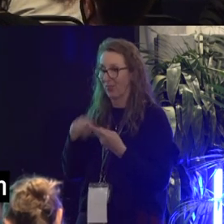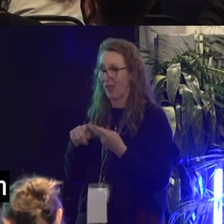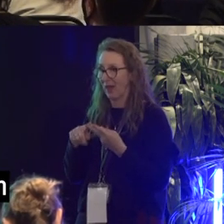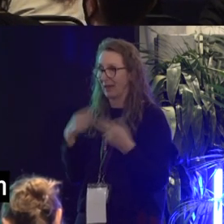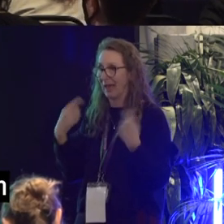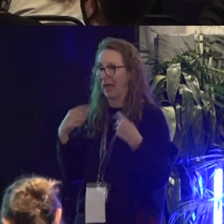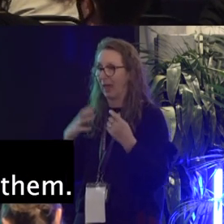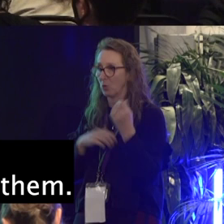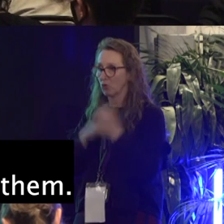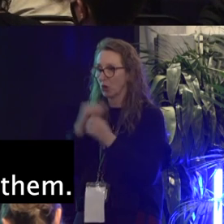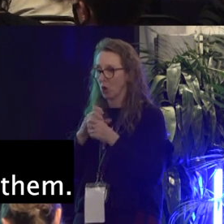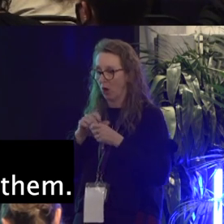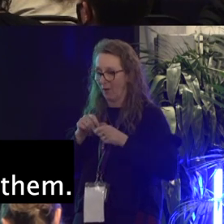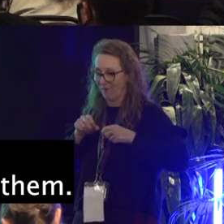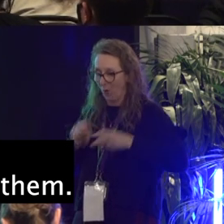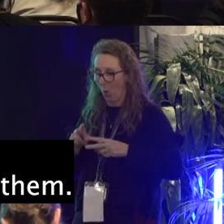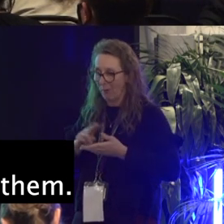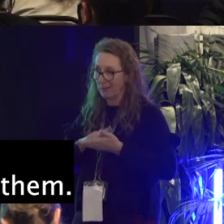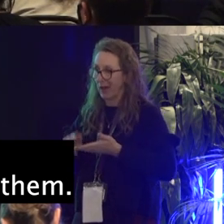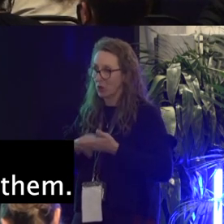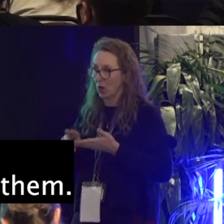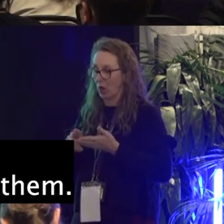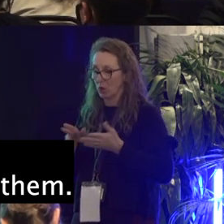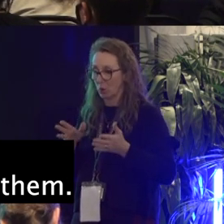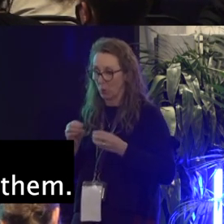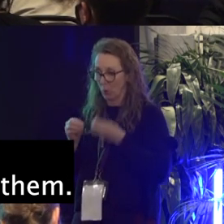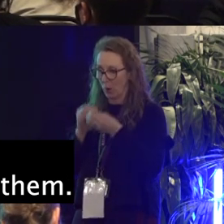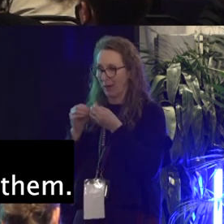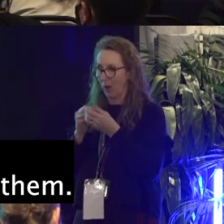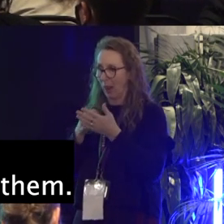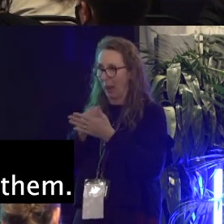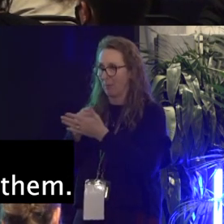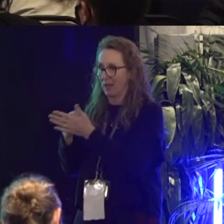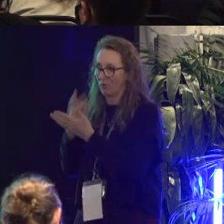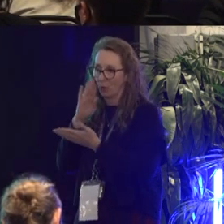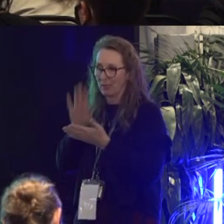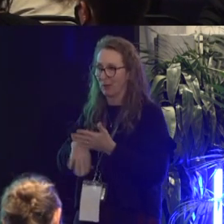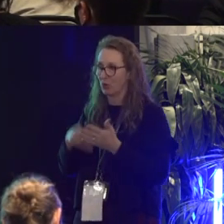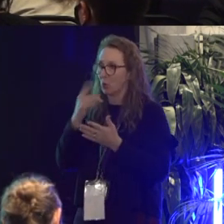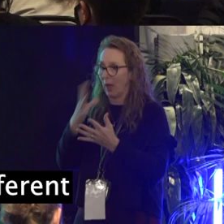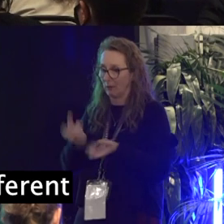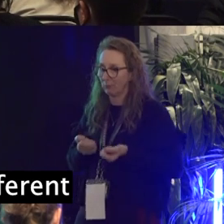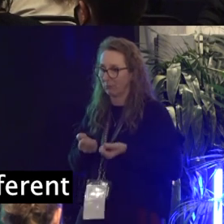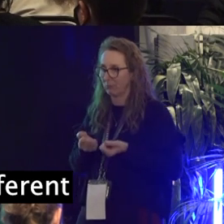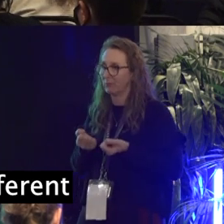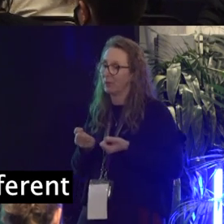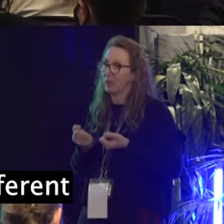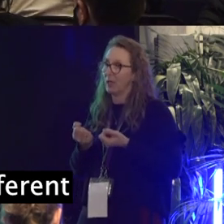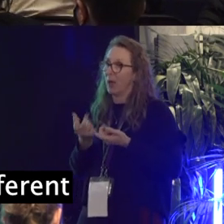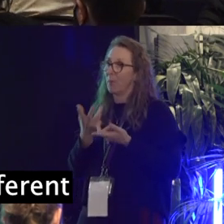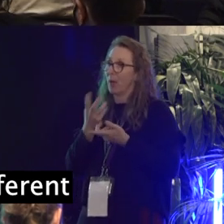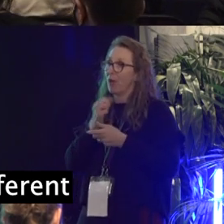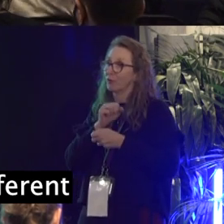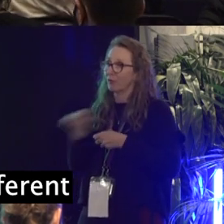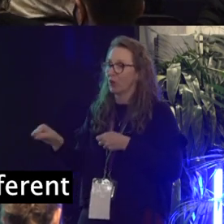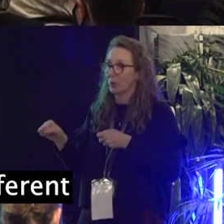structure, form, and nature to set the limits for the experiences you derive from them. By refusing to ask